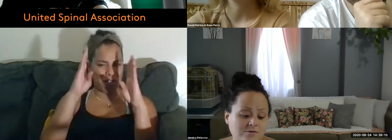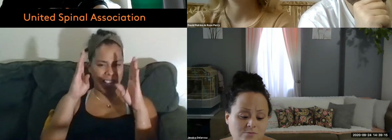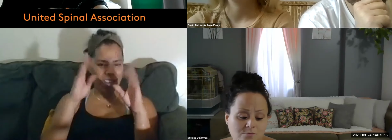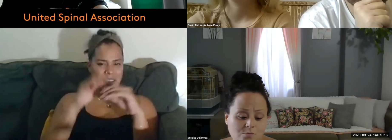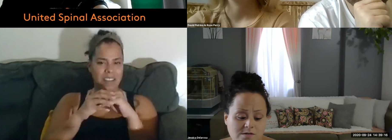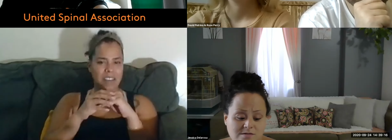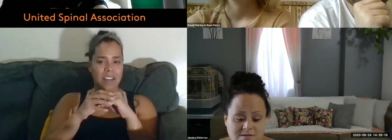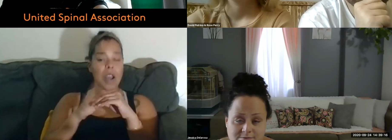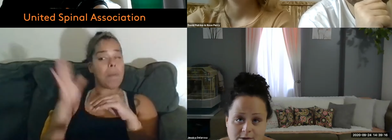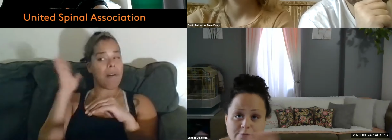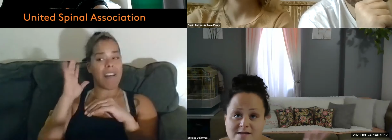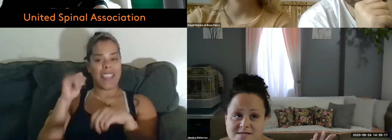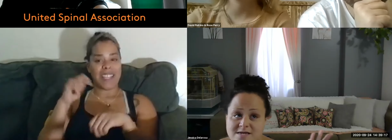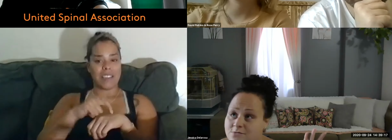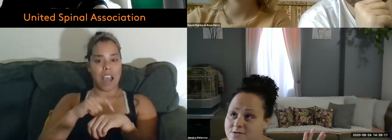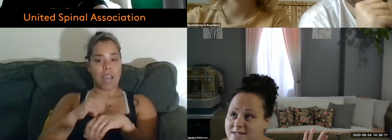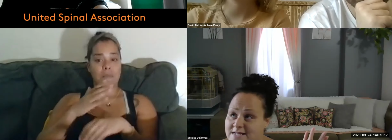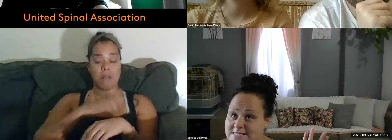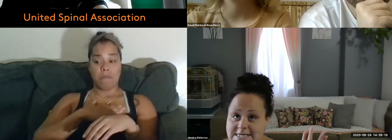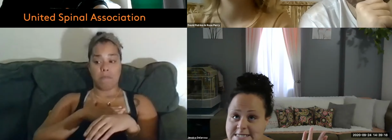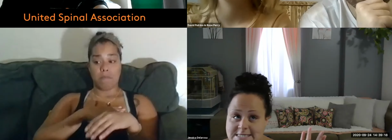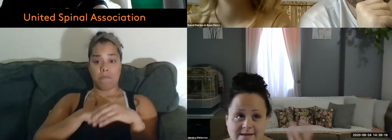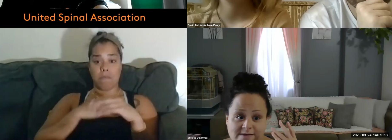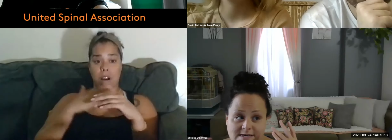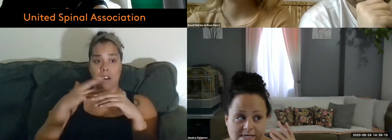my building was erected, it was